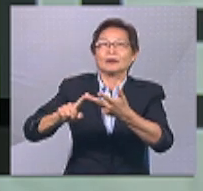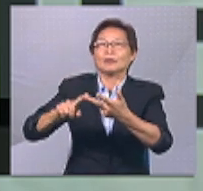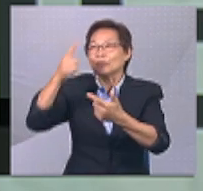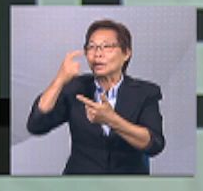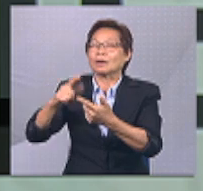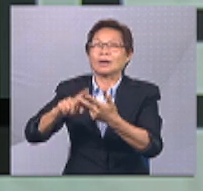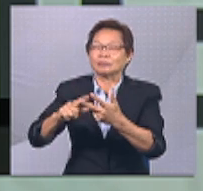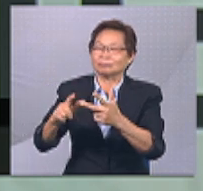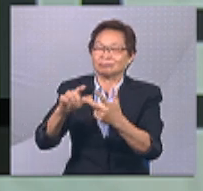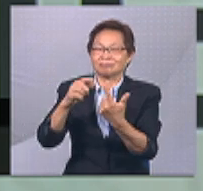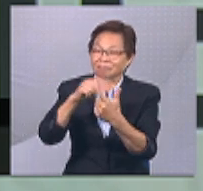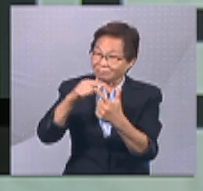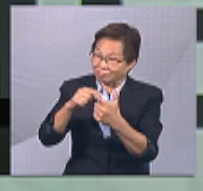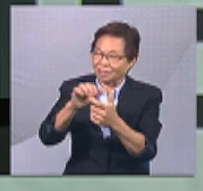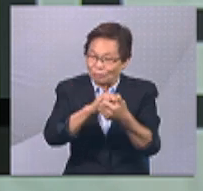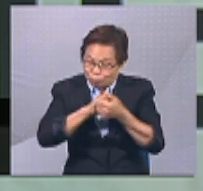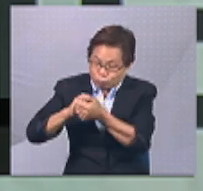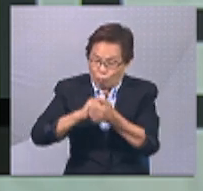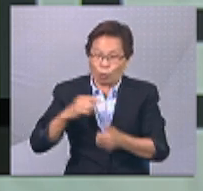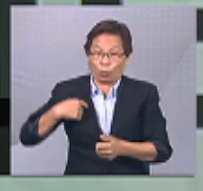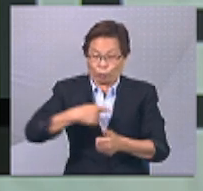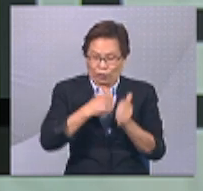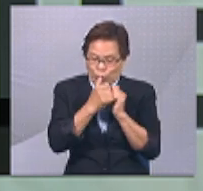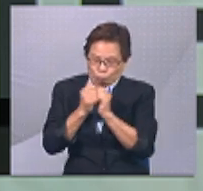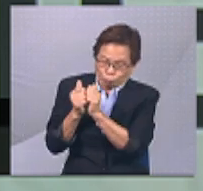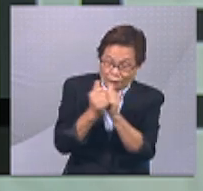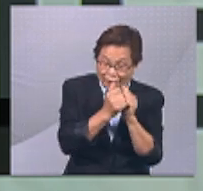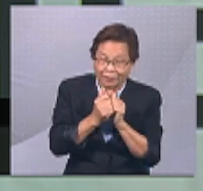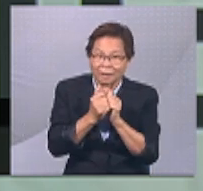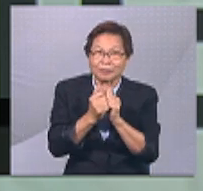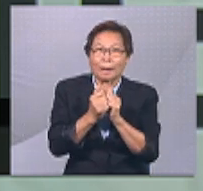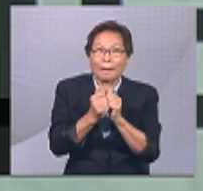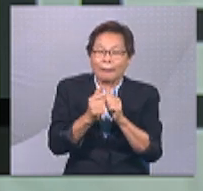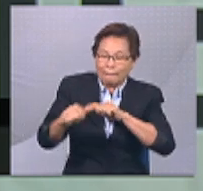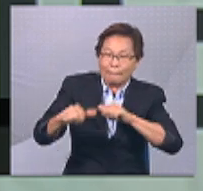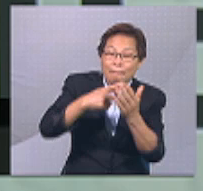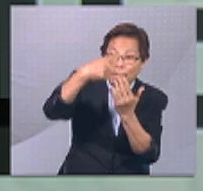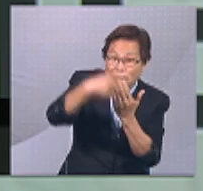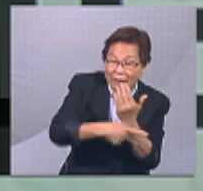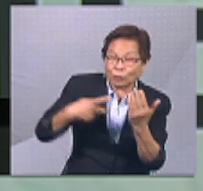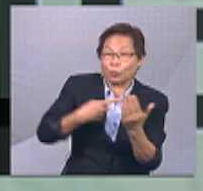as one for this collective action plan that we have, and